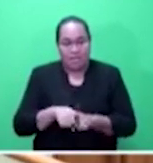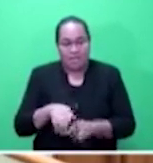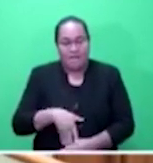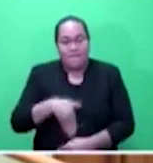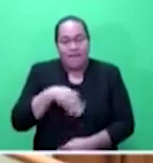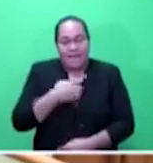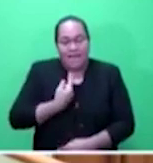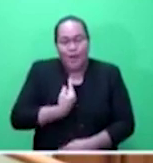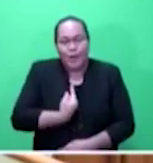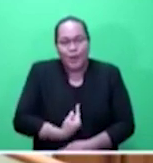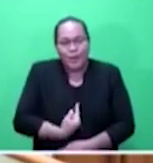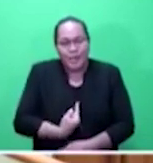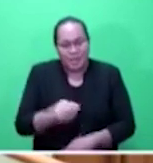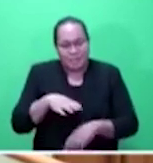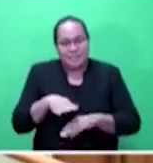when I'm here.